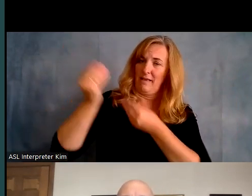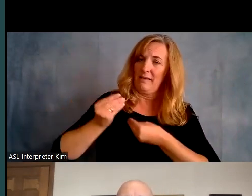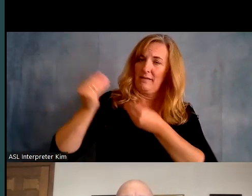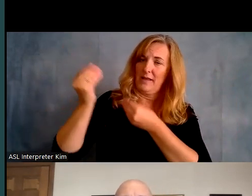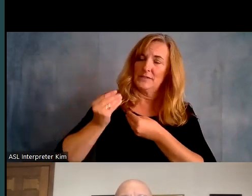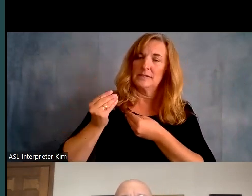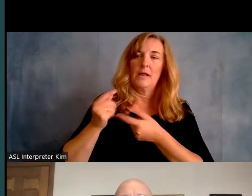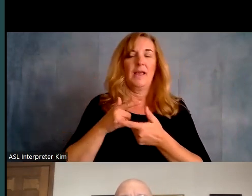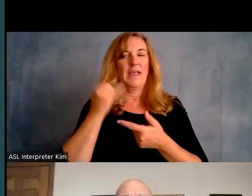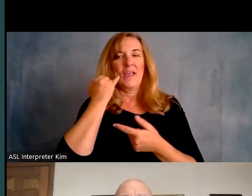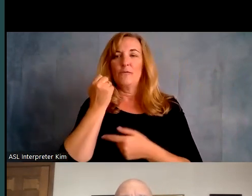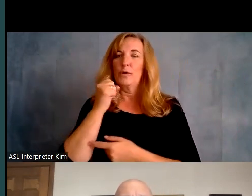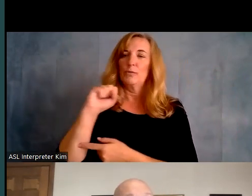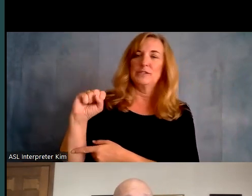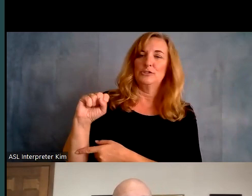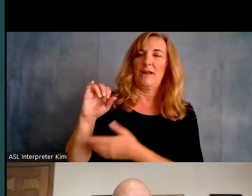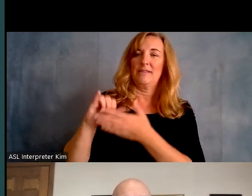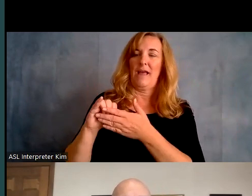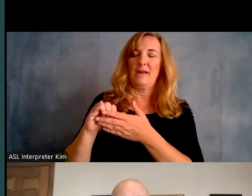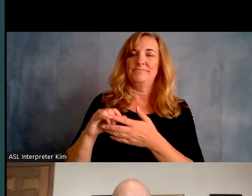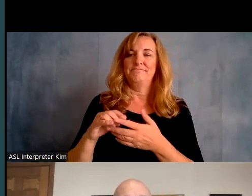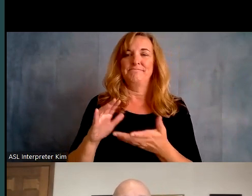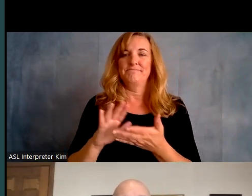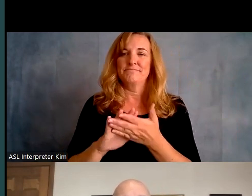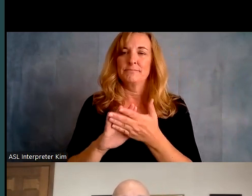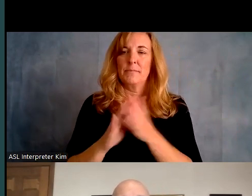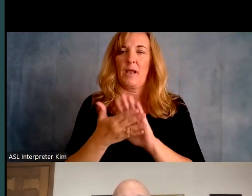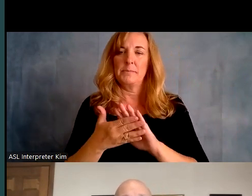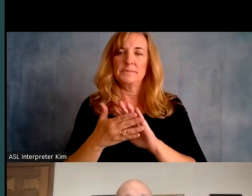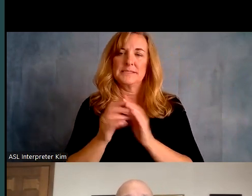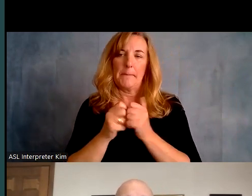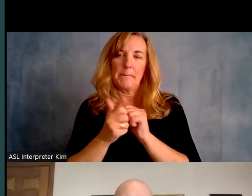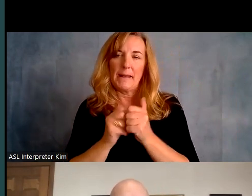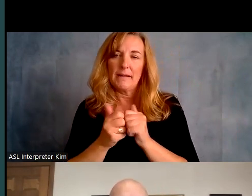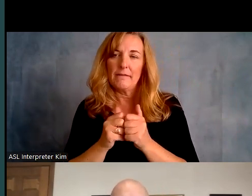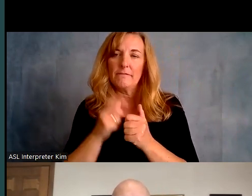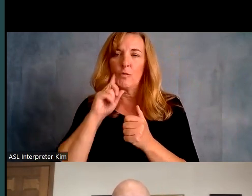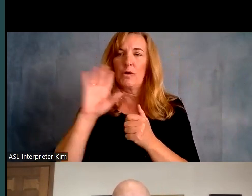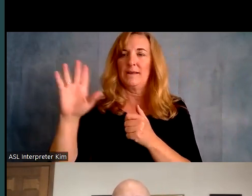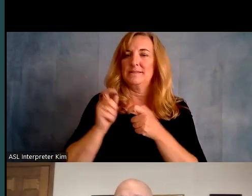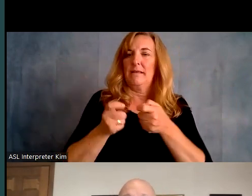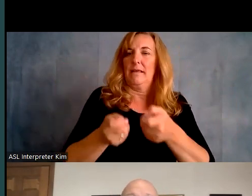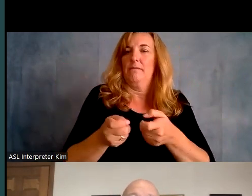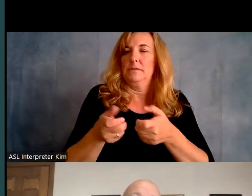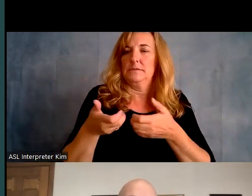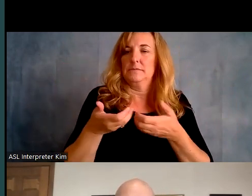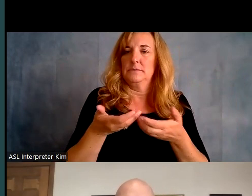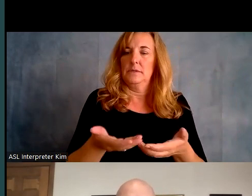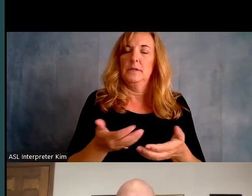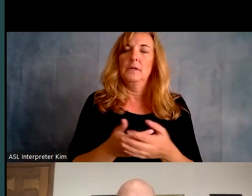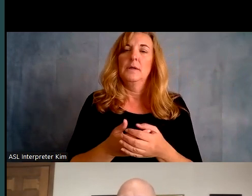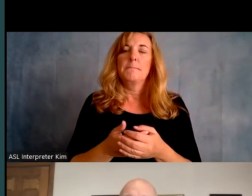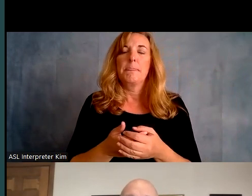then hospitality became competitive and commodified and